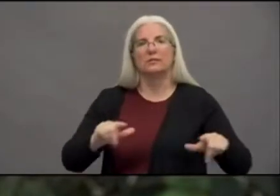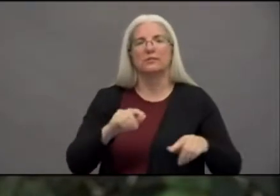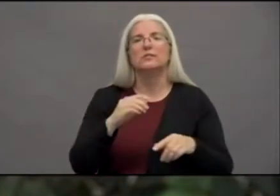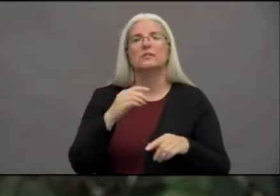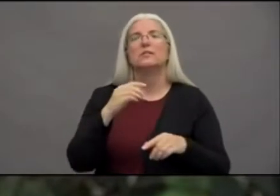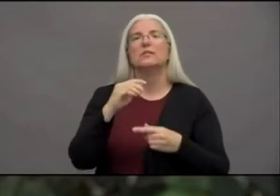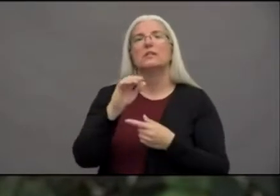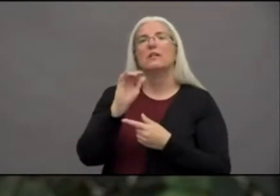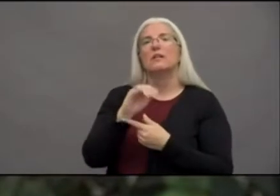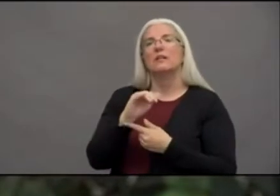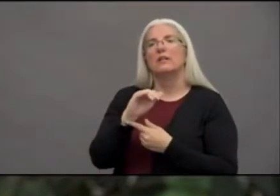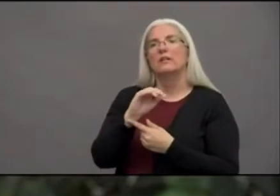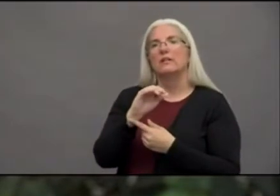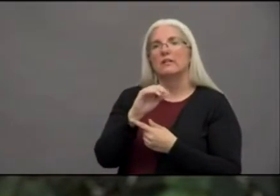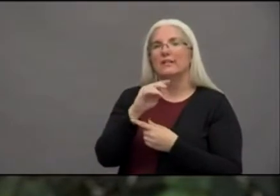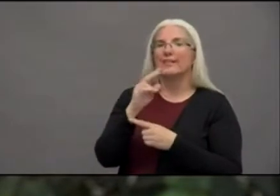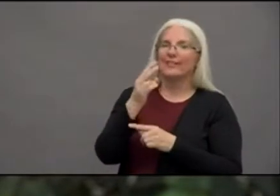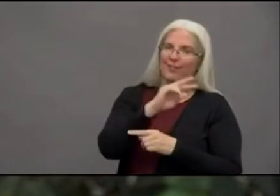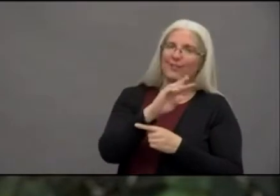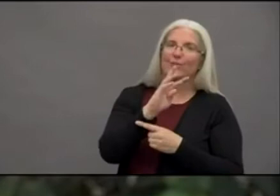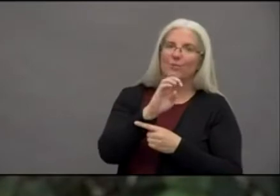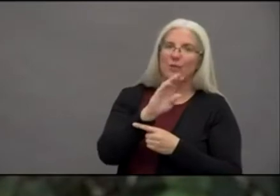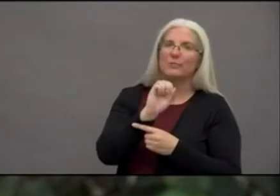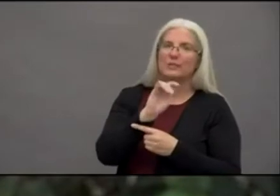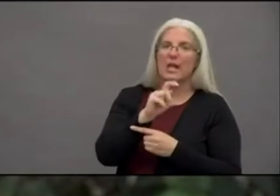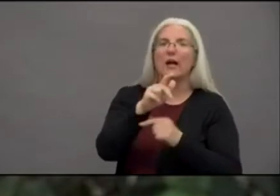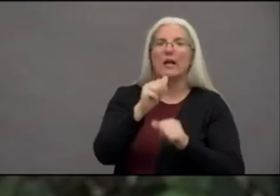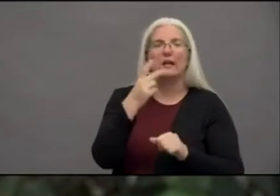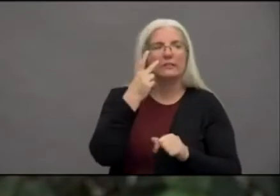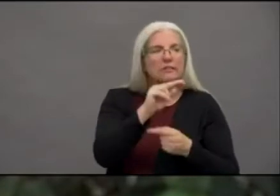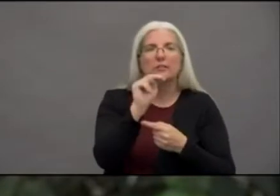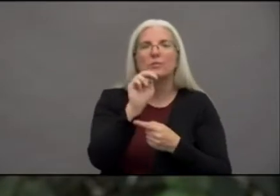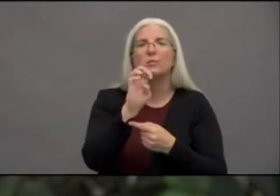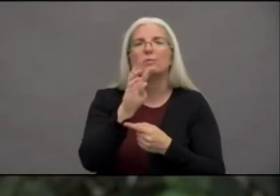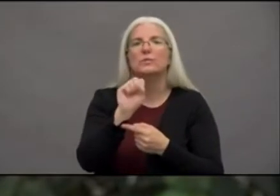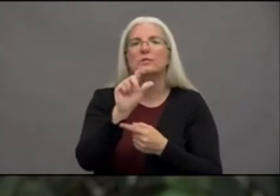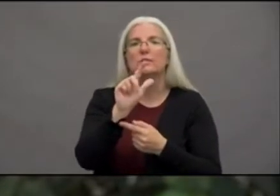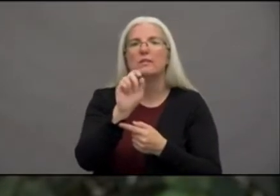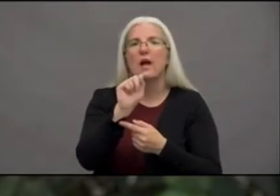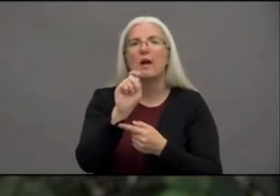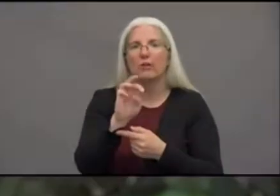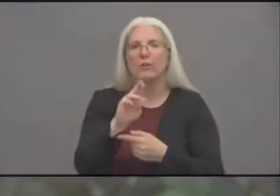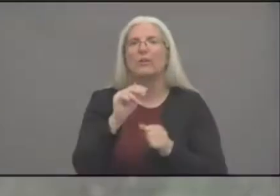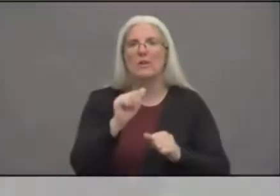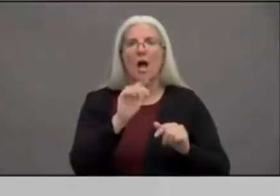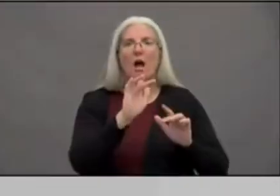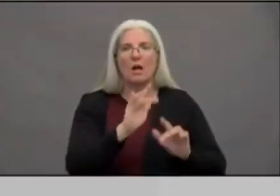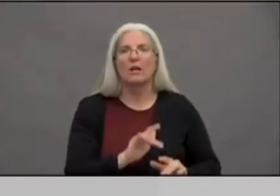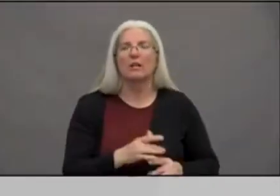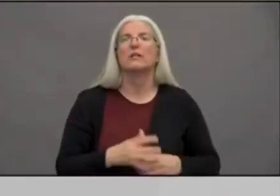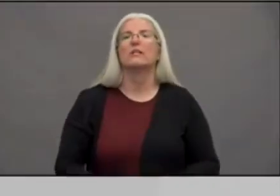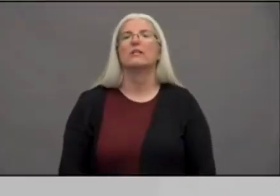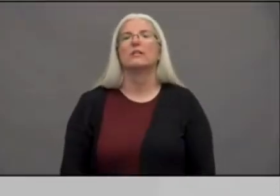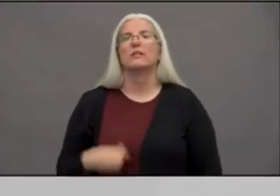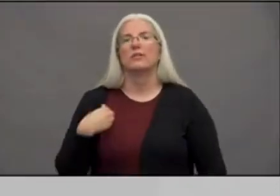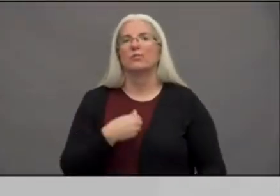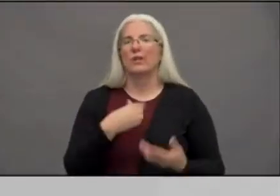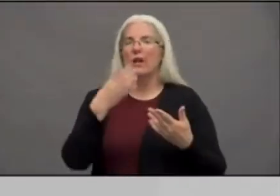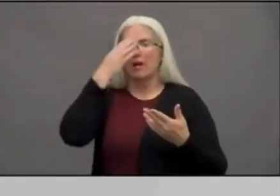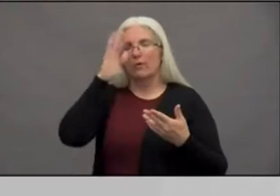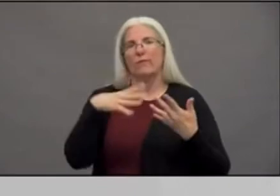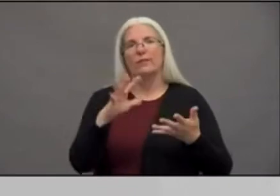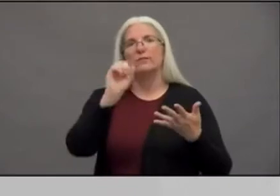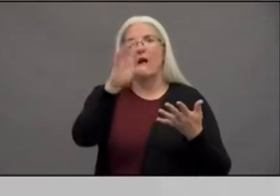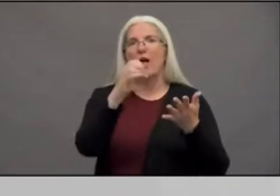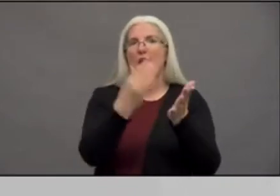times, /coronavirus, and sign up for that newsletter. That way you can stay up to you can get the latest COVID-19 information right